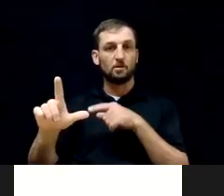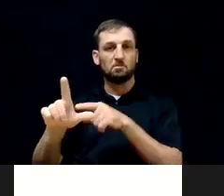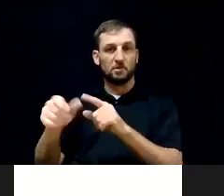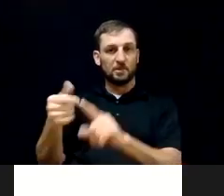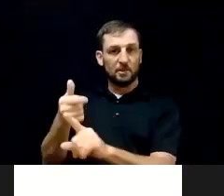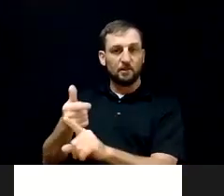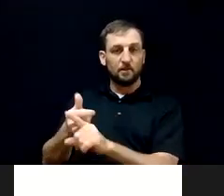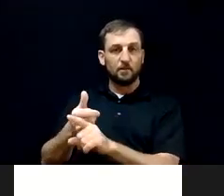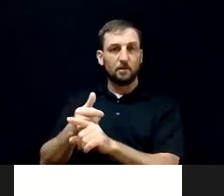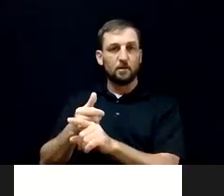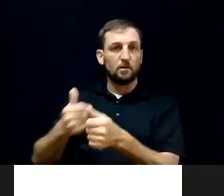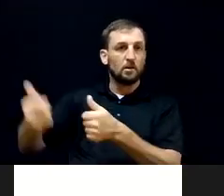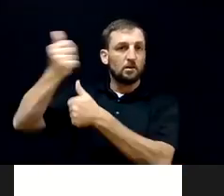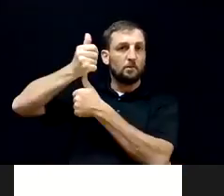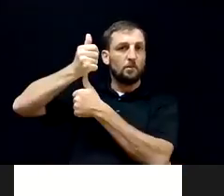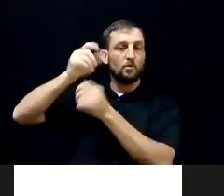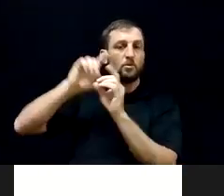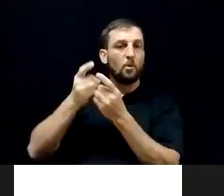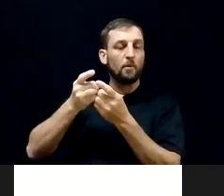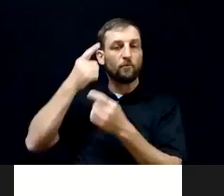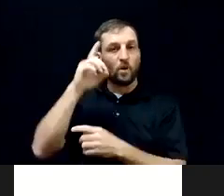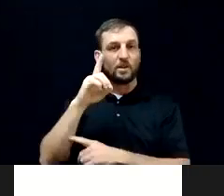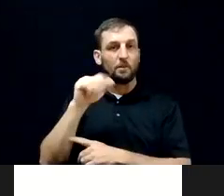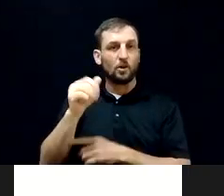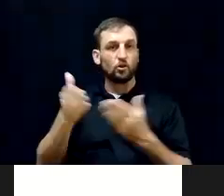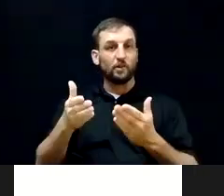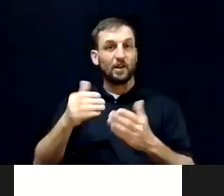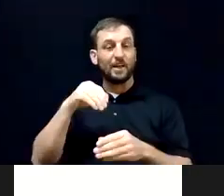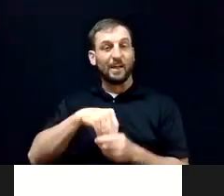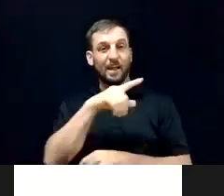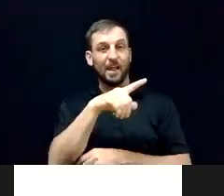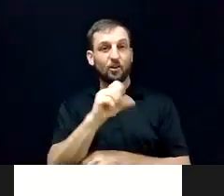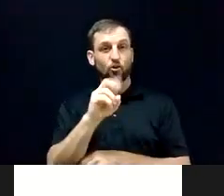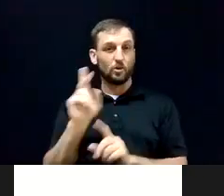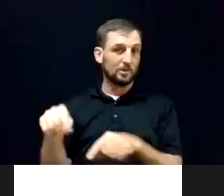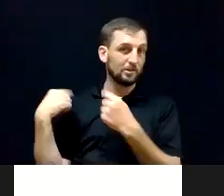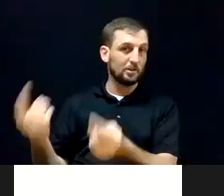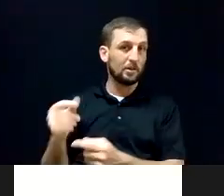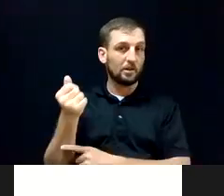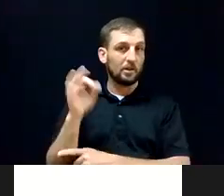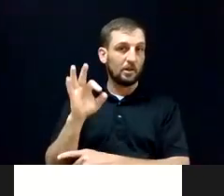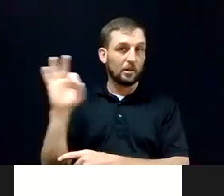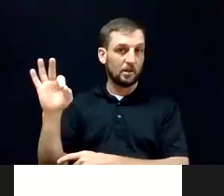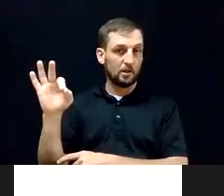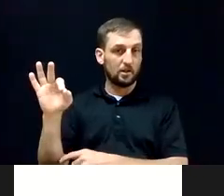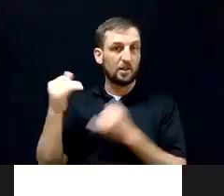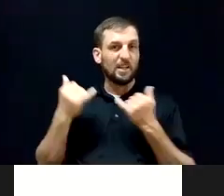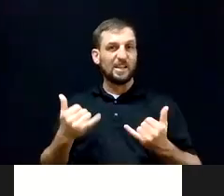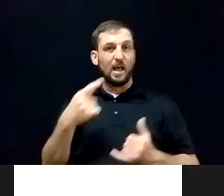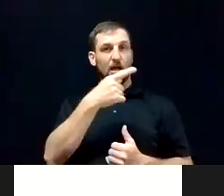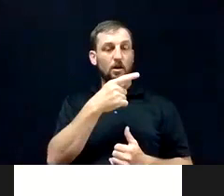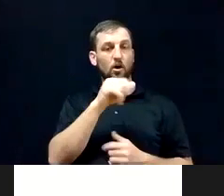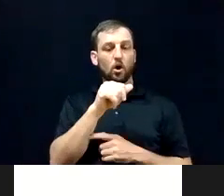department head for disability services at LSU since 1999 and is currently the Associate Dean of Students